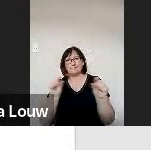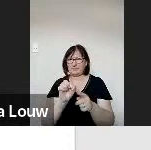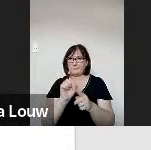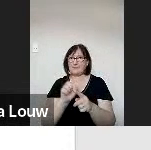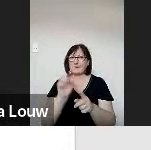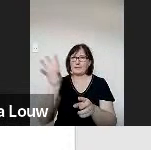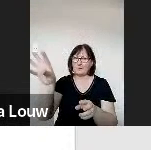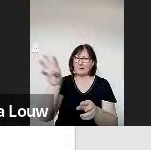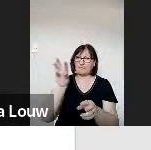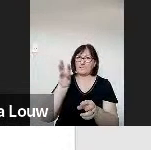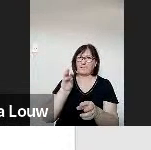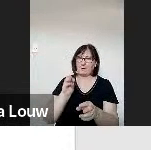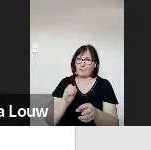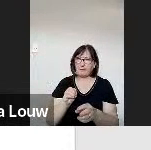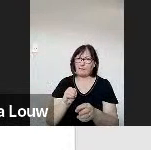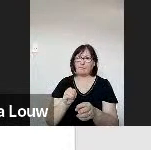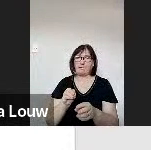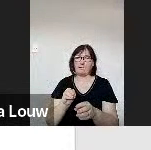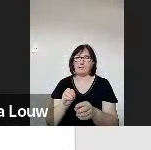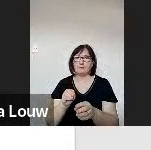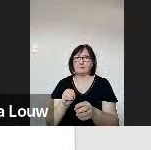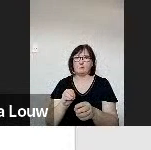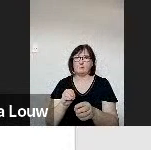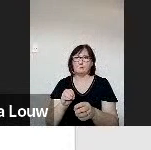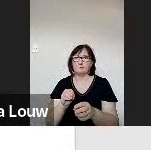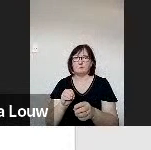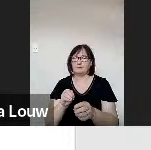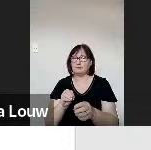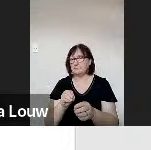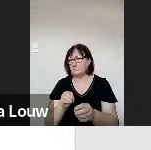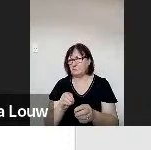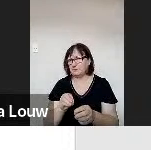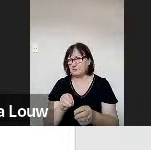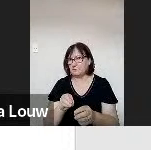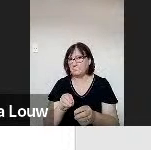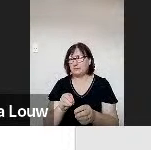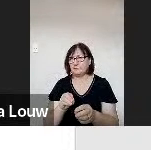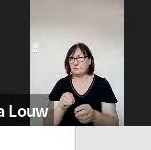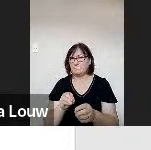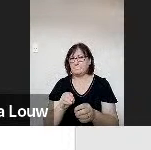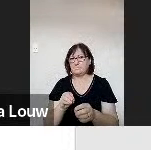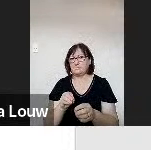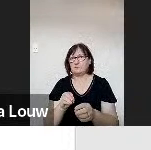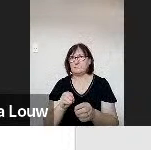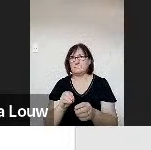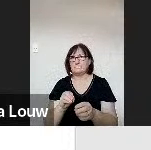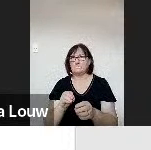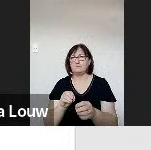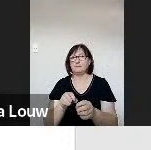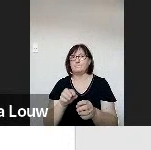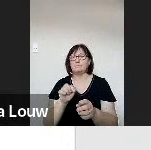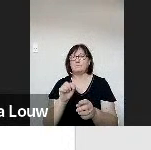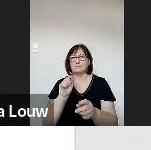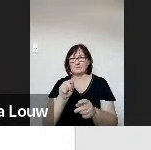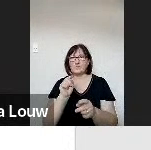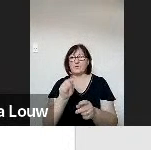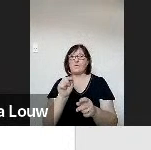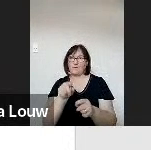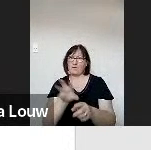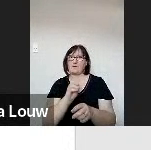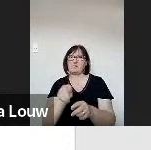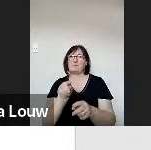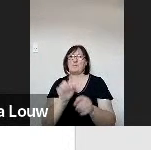the product list or the nomenclature of the harmonized system. As